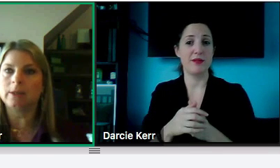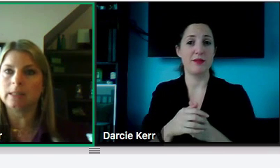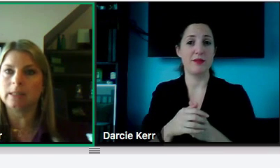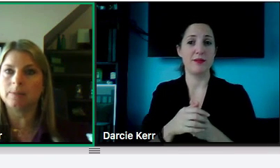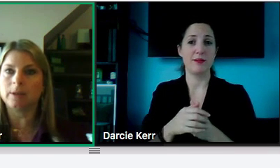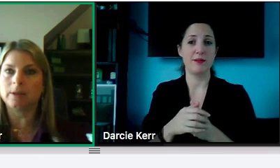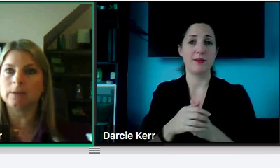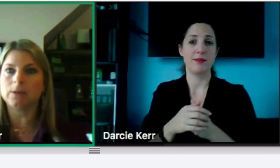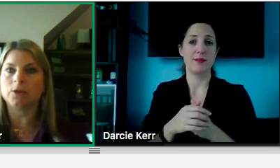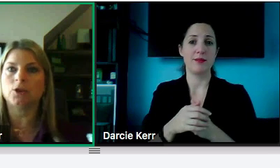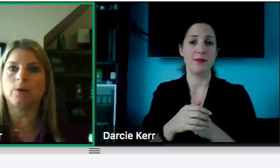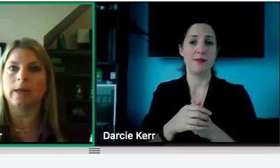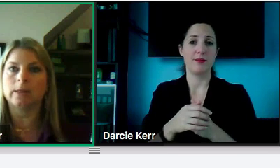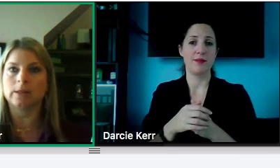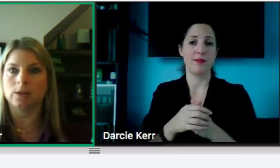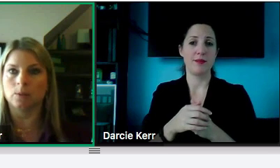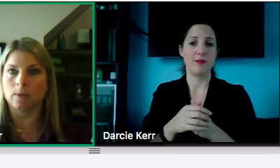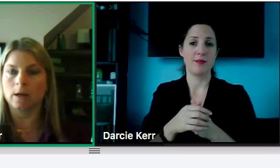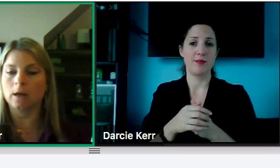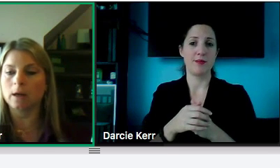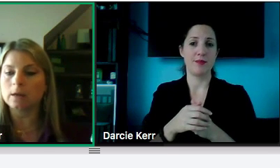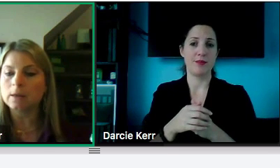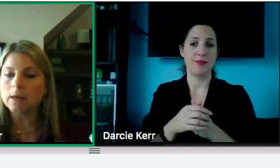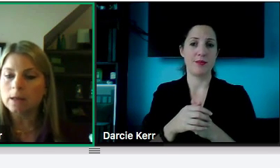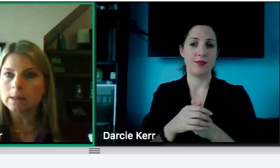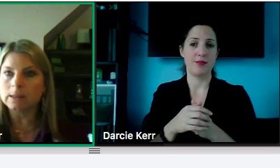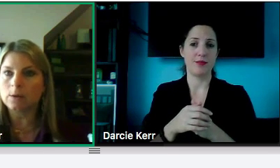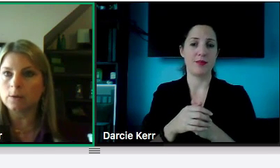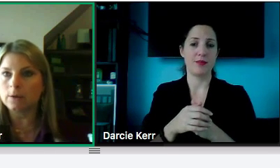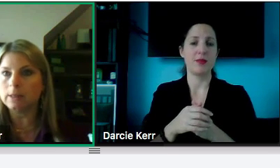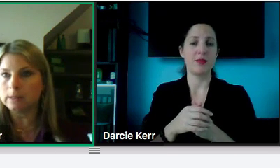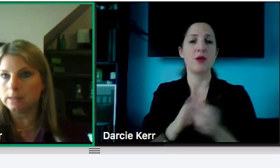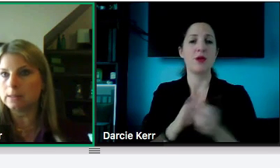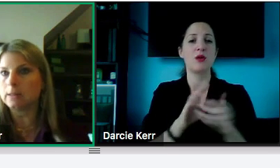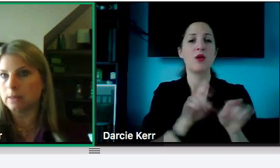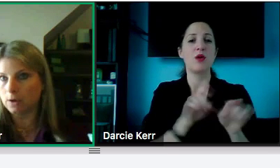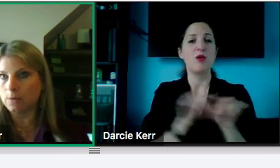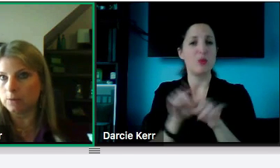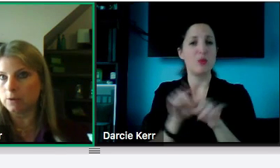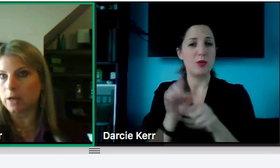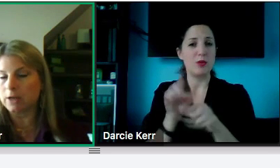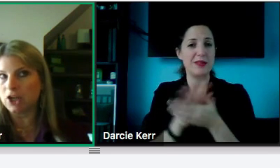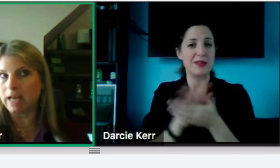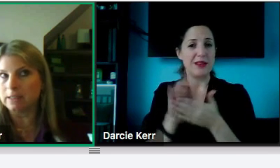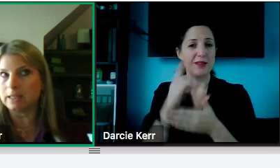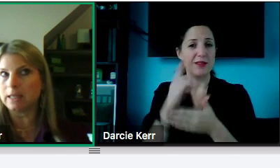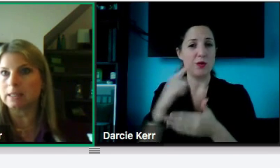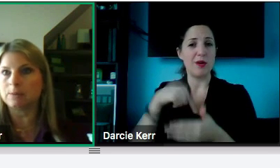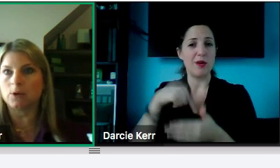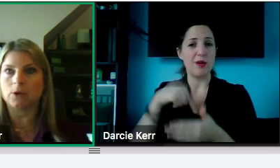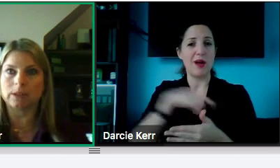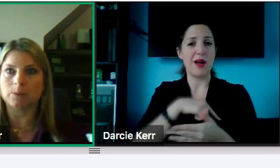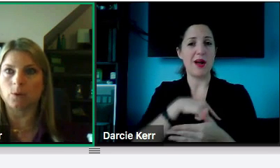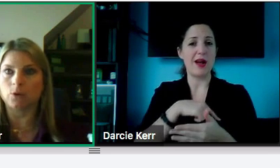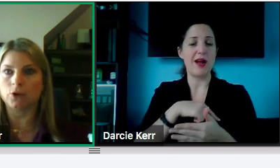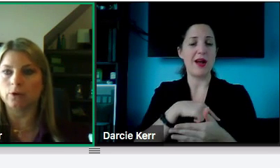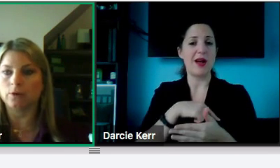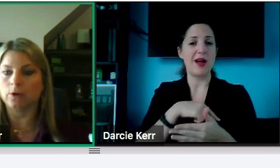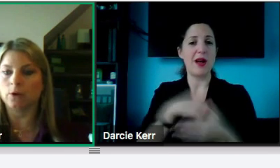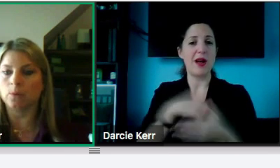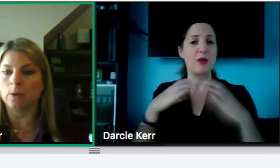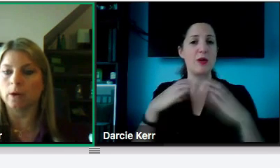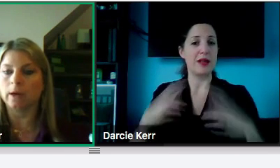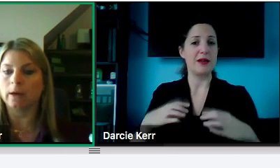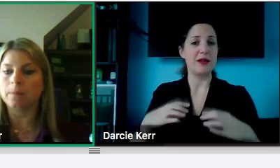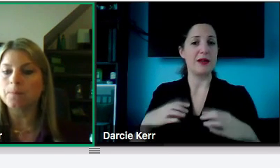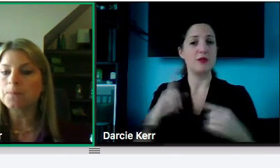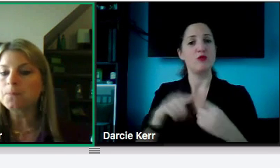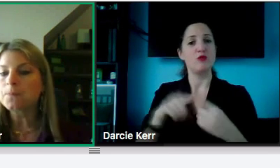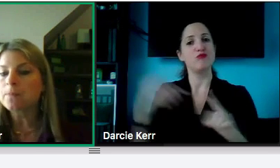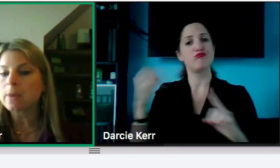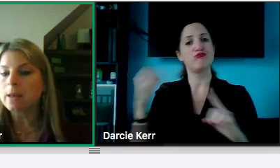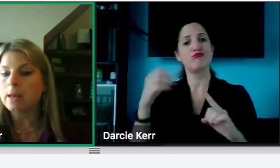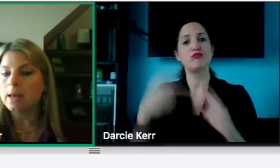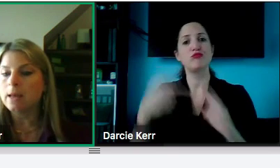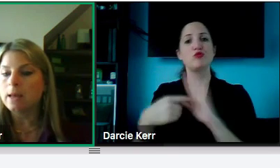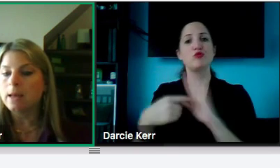for our participants to showcase their work. So there is, you know, a chance to get some good exposure for your work.